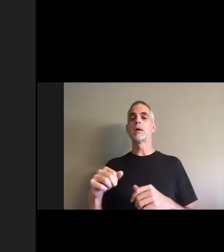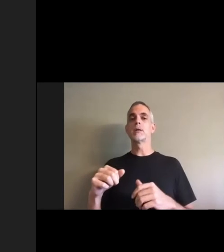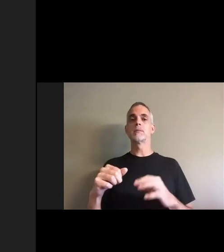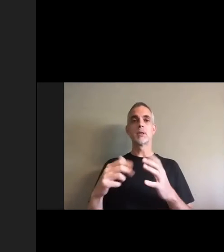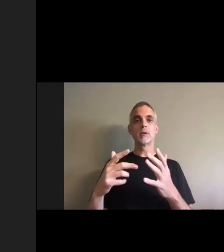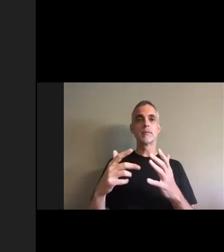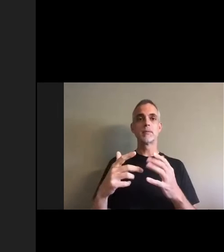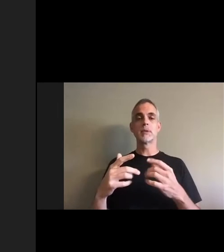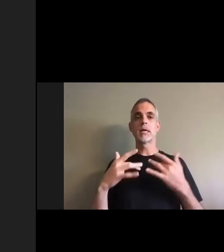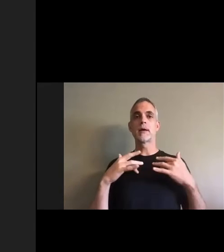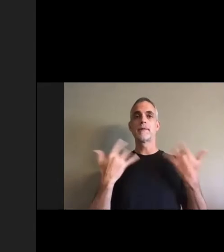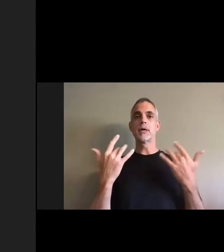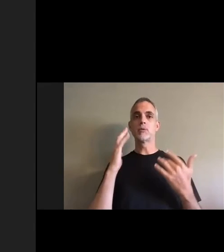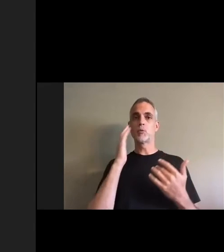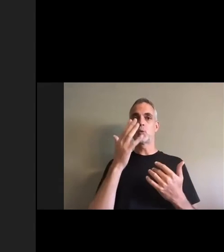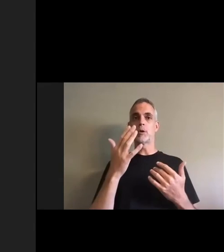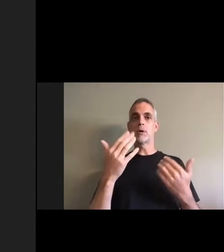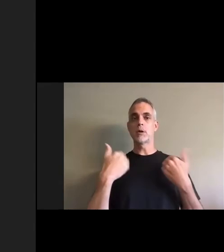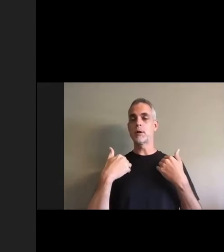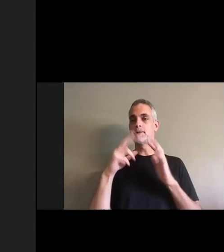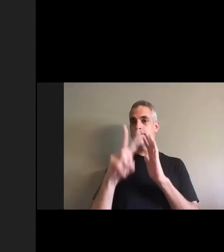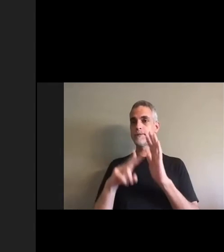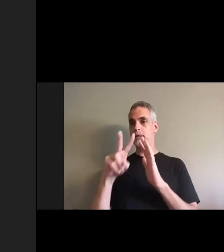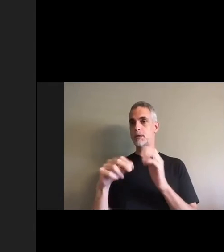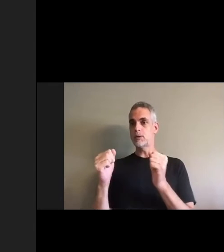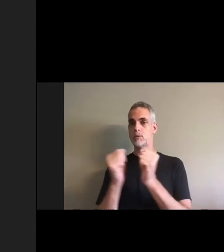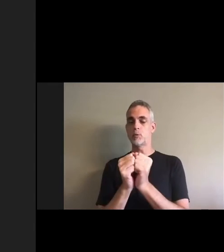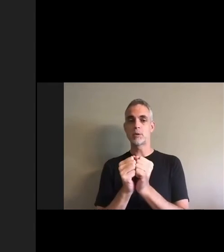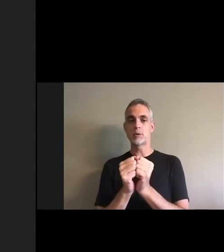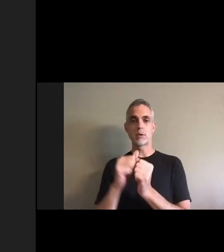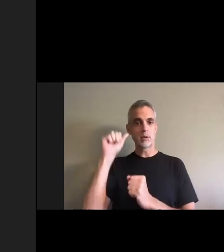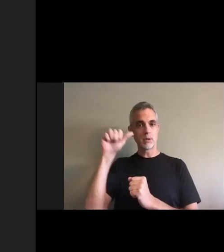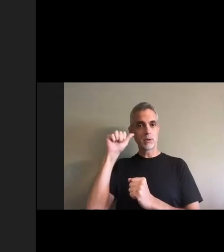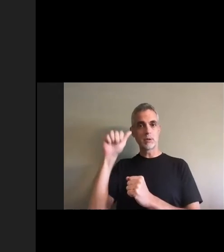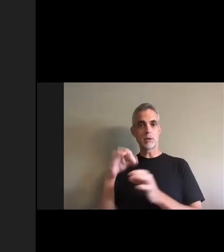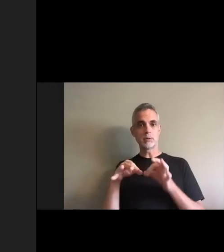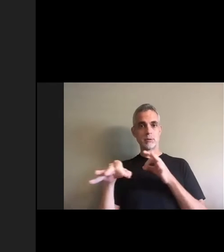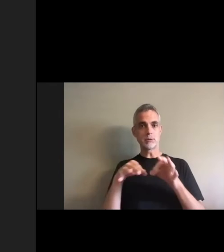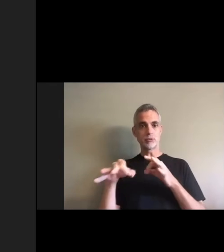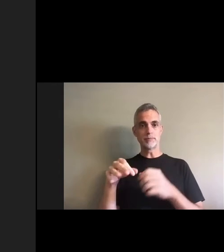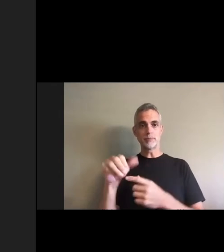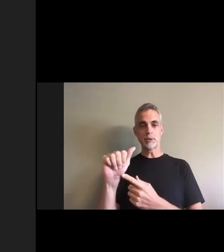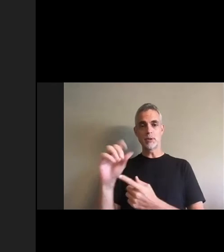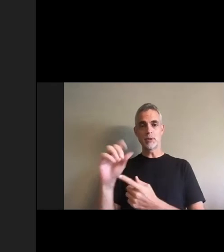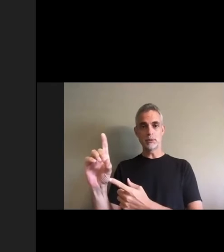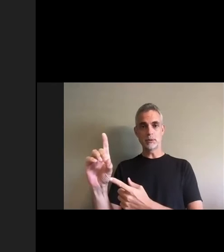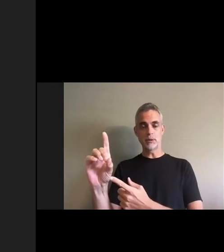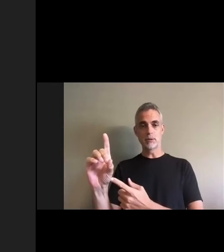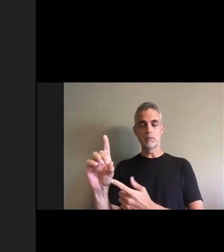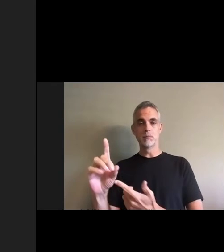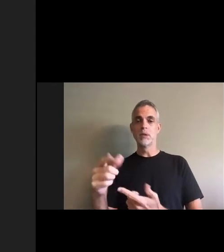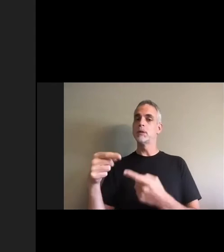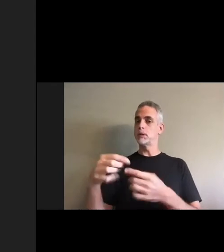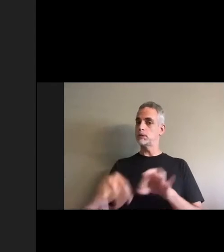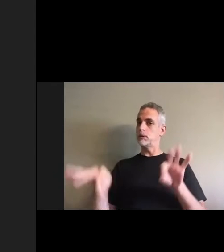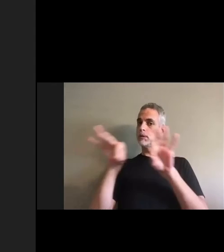or possibly the event contains videos with audio description to summarize AD,